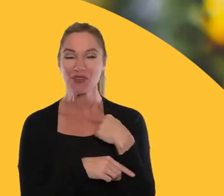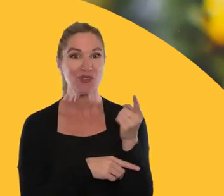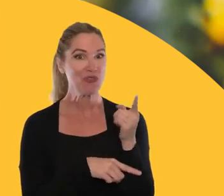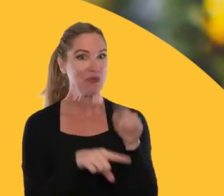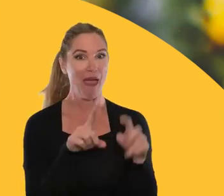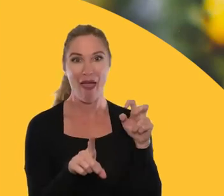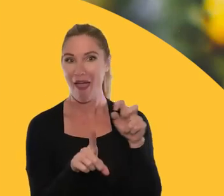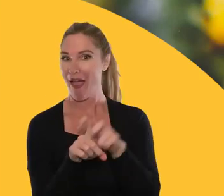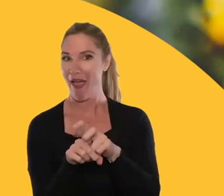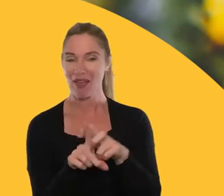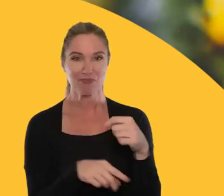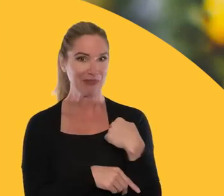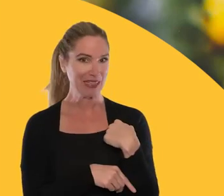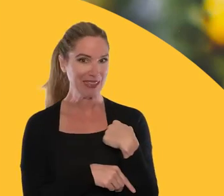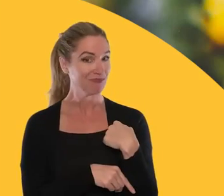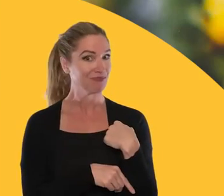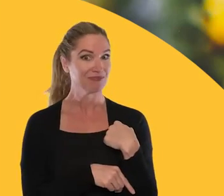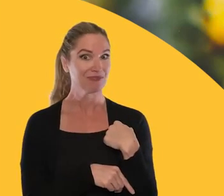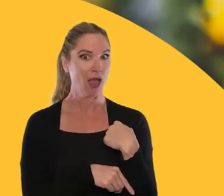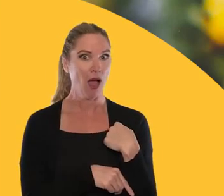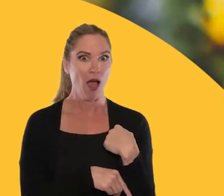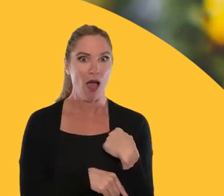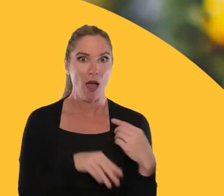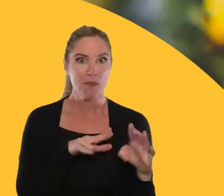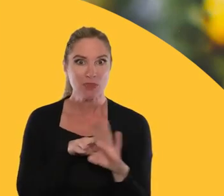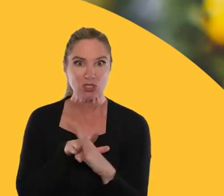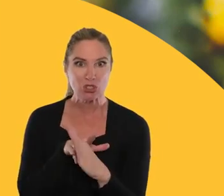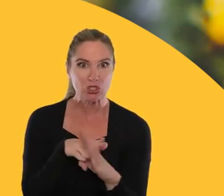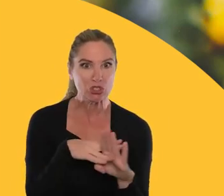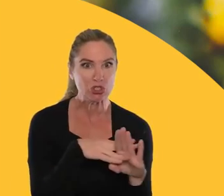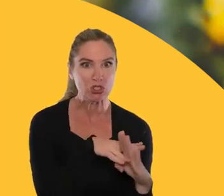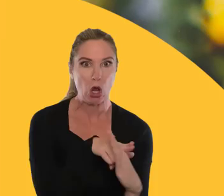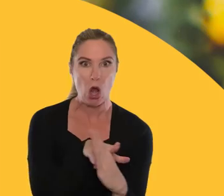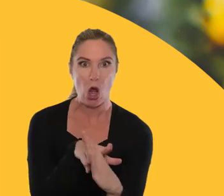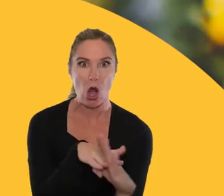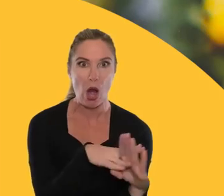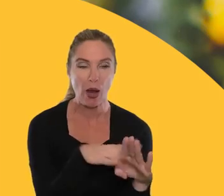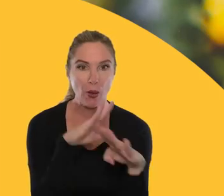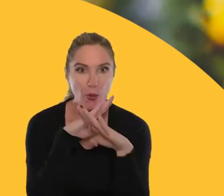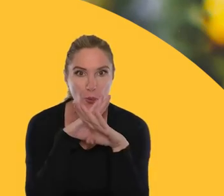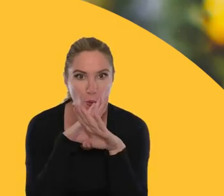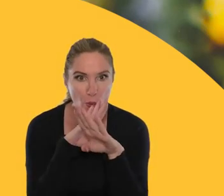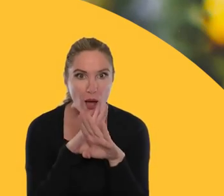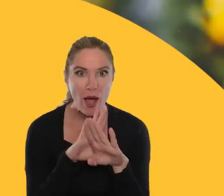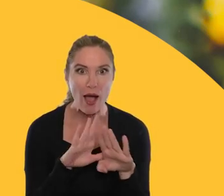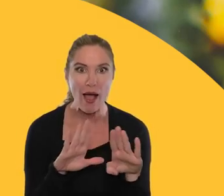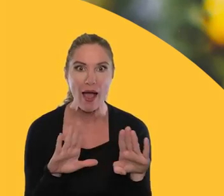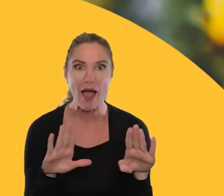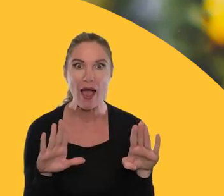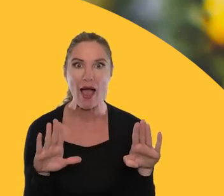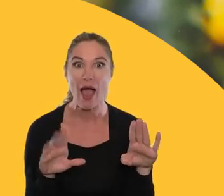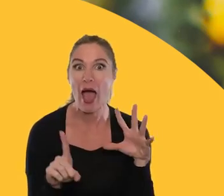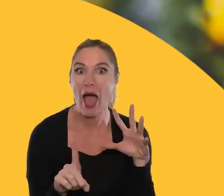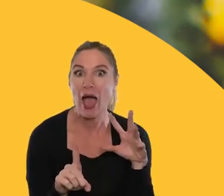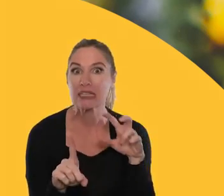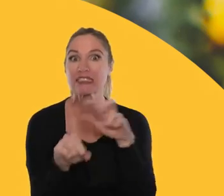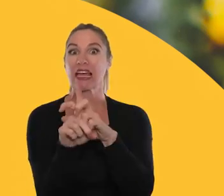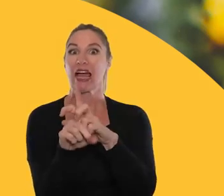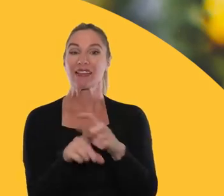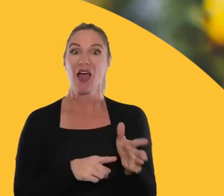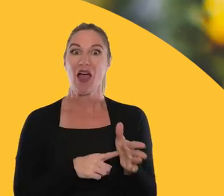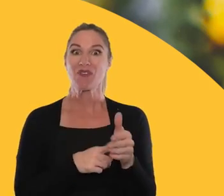can't catch me, you can't catch me." Along comes Mr. Shark, as quiet as can be,